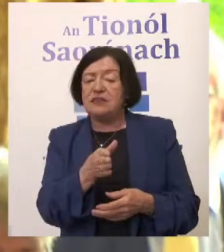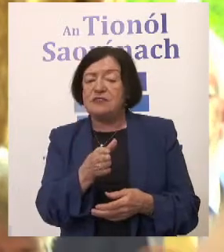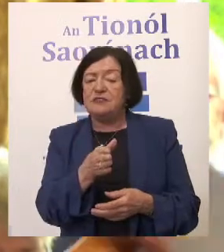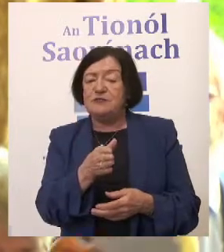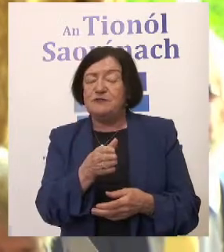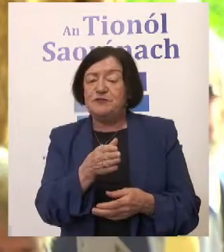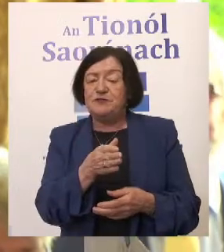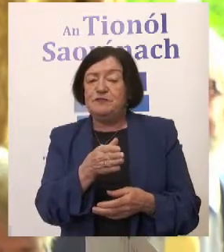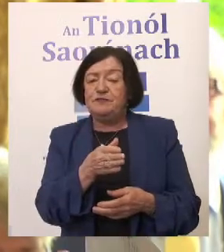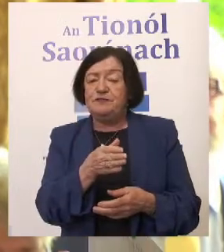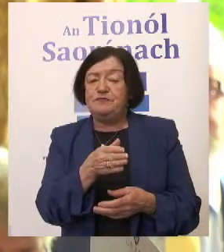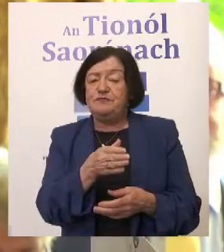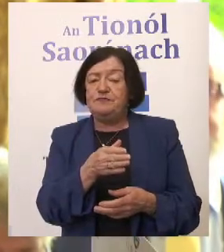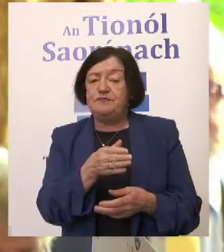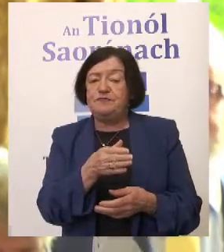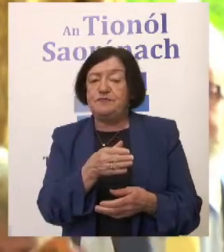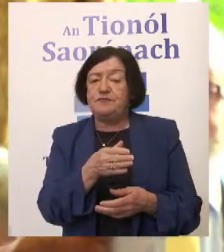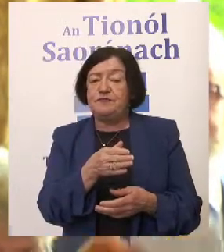directly